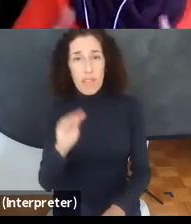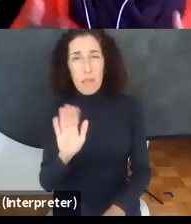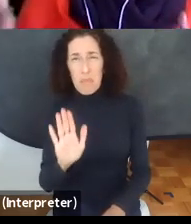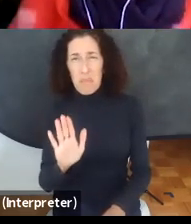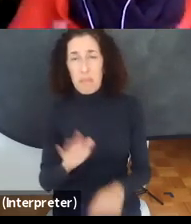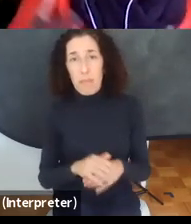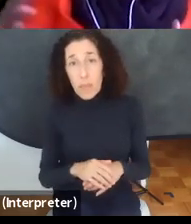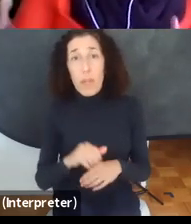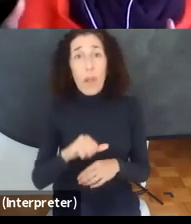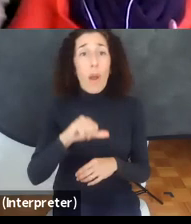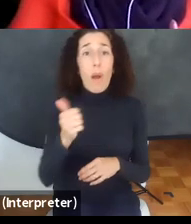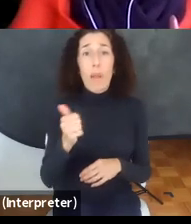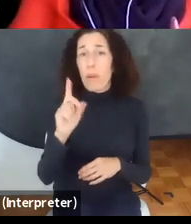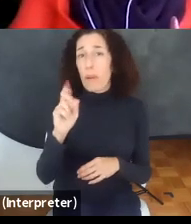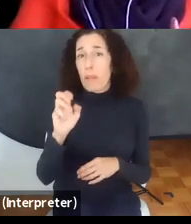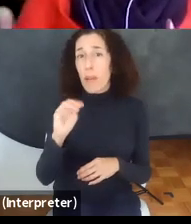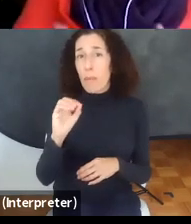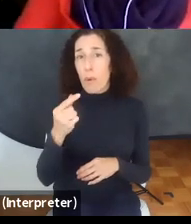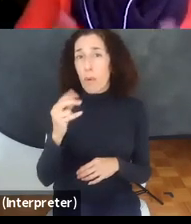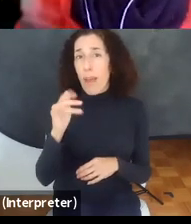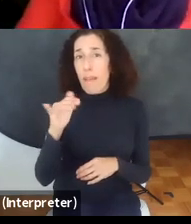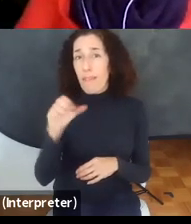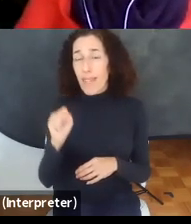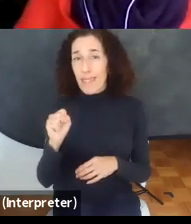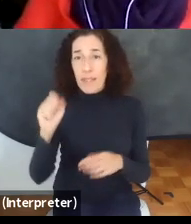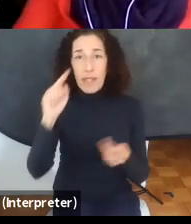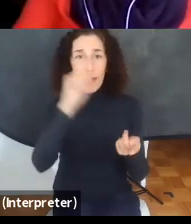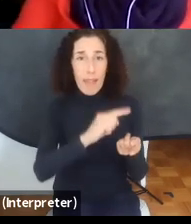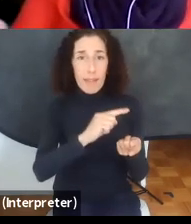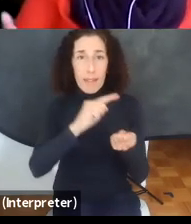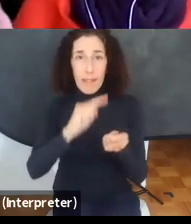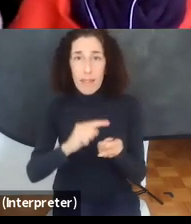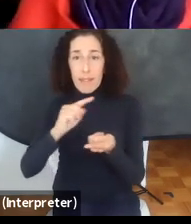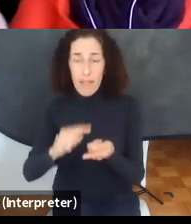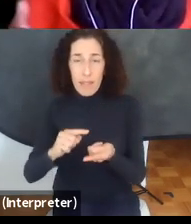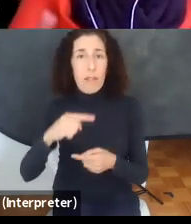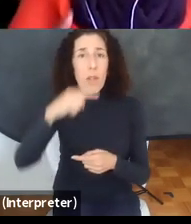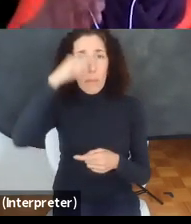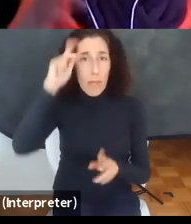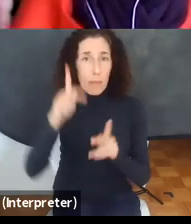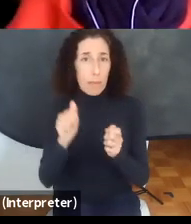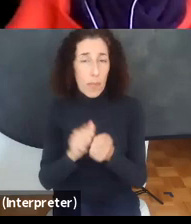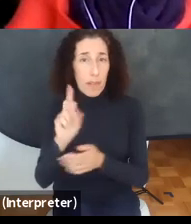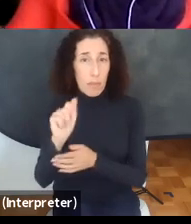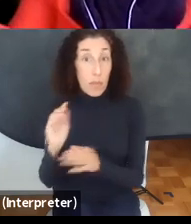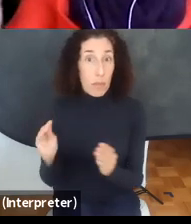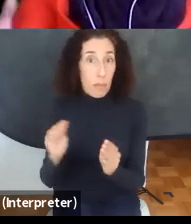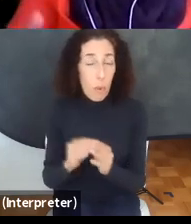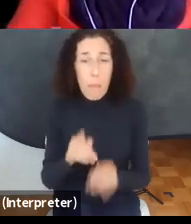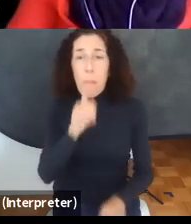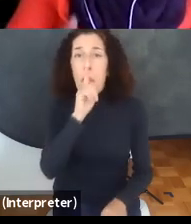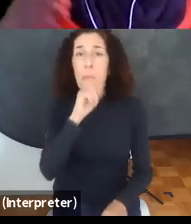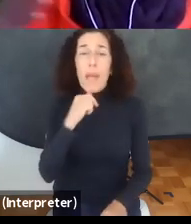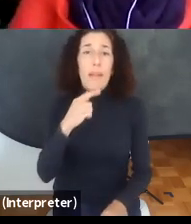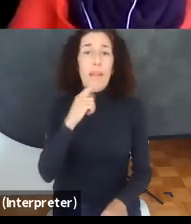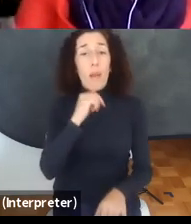into other demographics, it gets smaller and smaller and smaller. And not to say, again, unemployment is the issue for everyone, but it is based